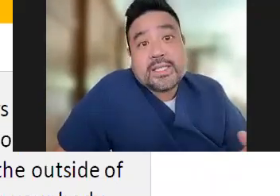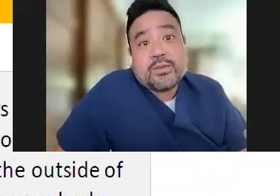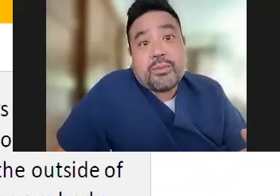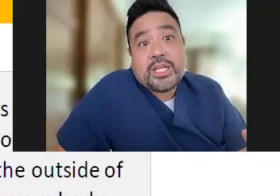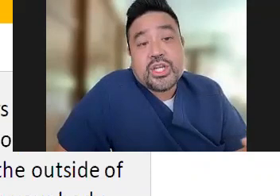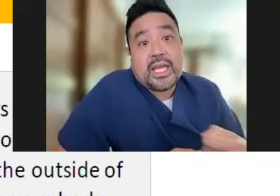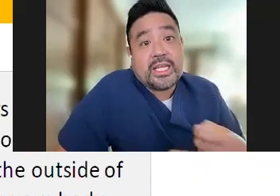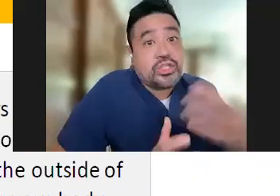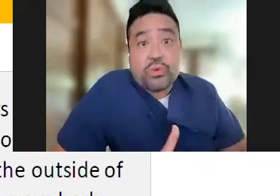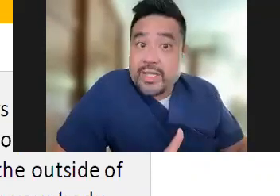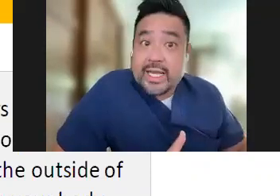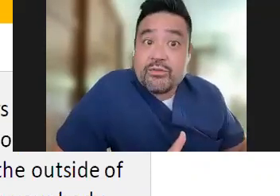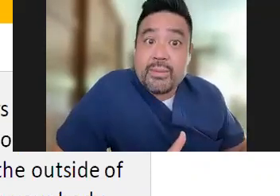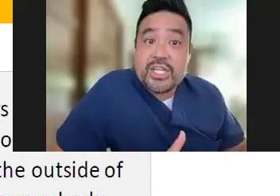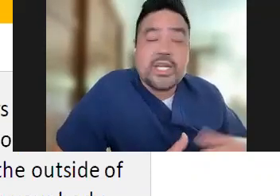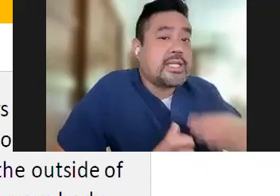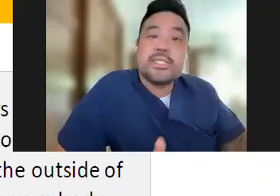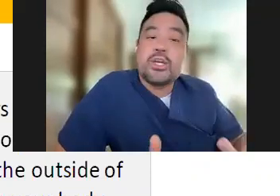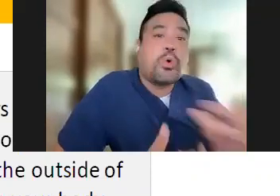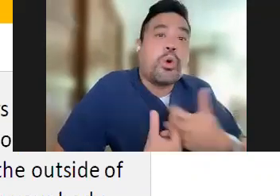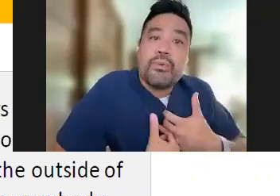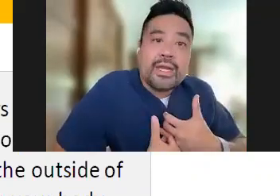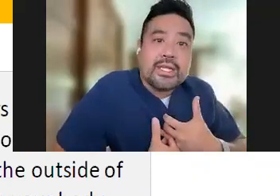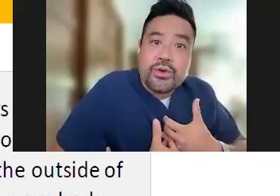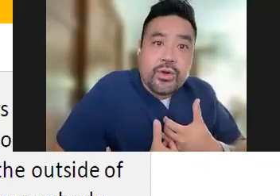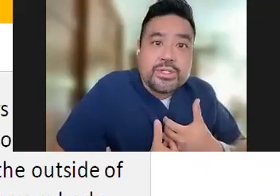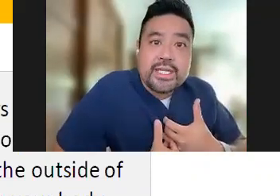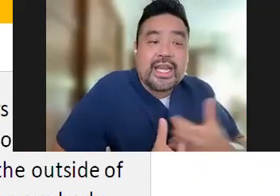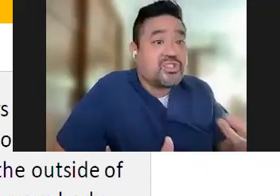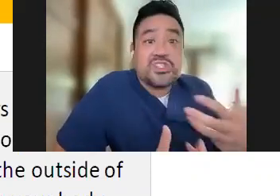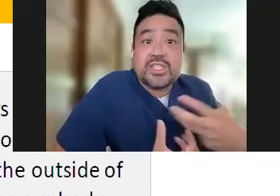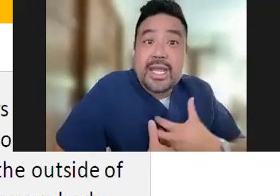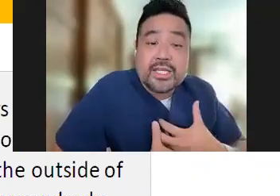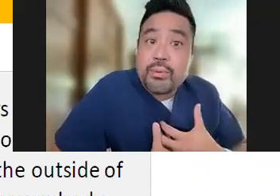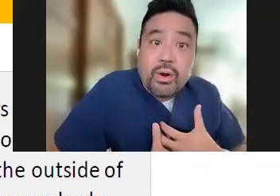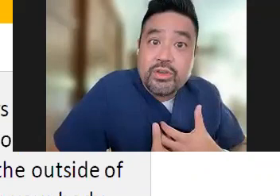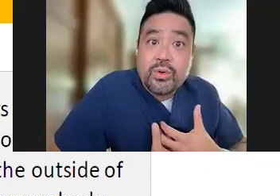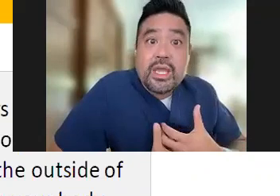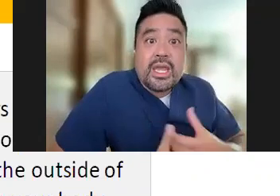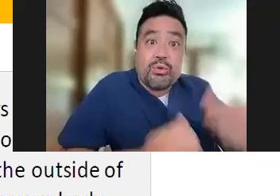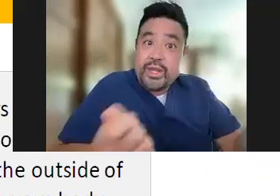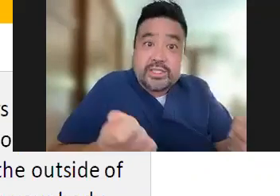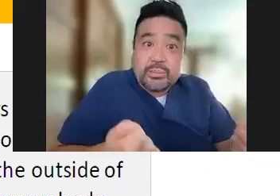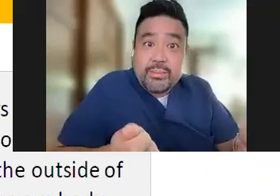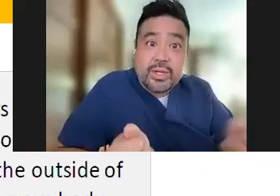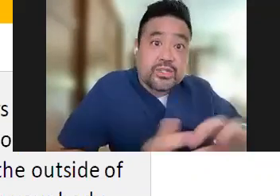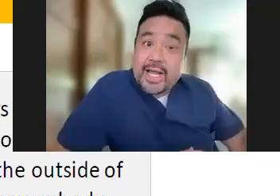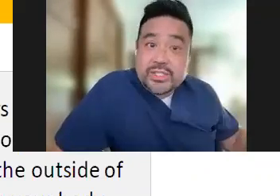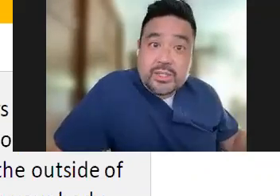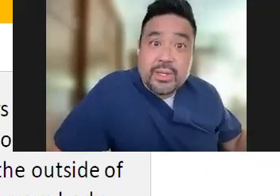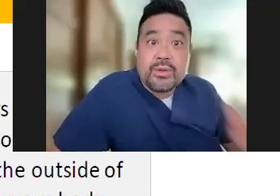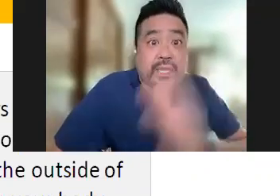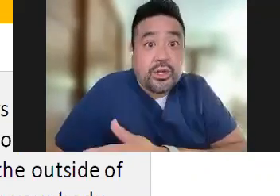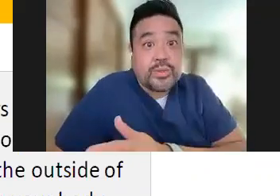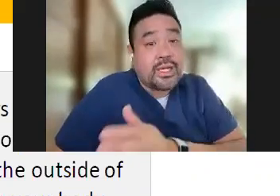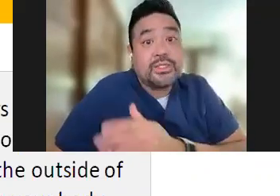once it gets this information, it destroys that information. It doesn't incorporate it into your own DNA. It doesn't stay as a part of you. It reads the playbook. It trashes